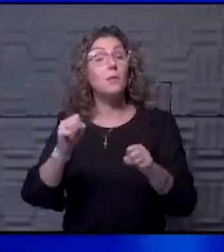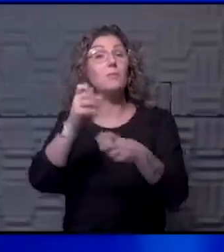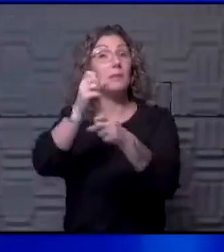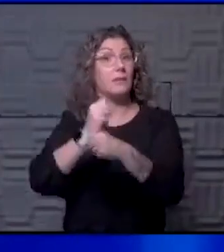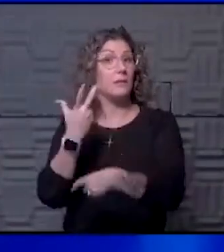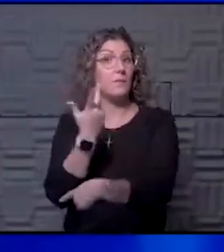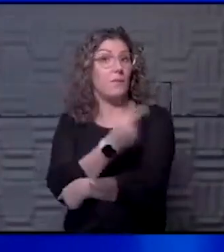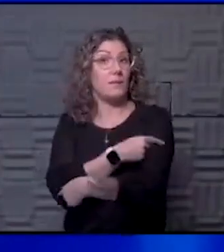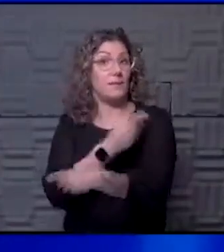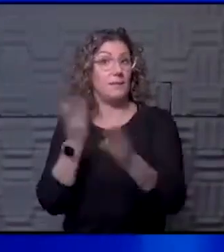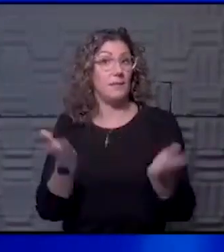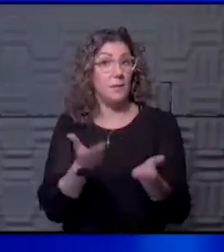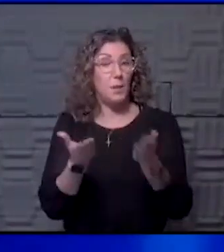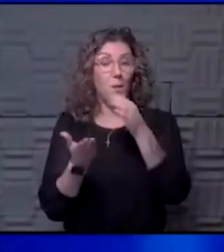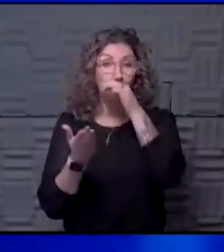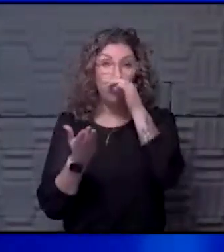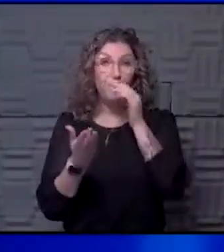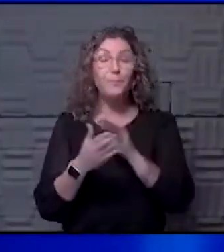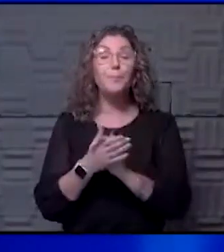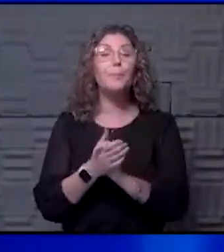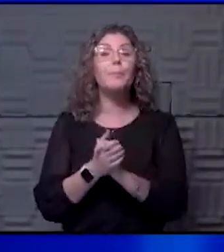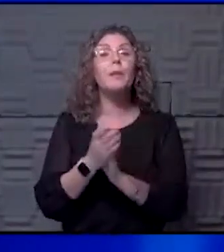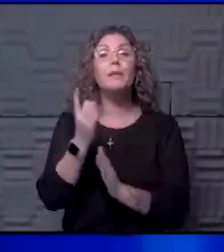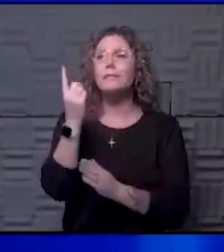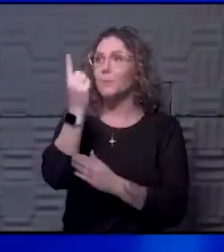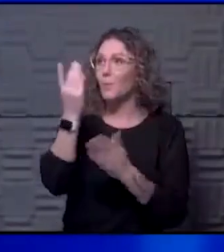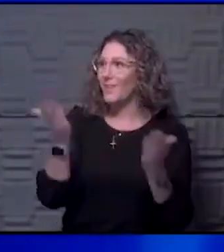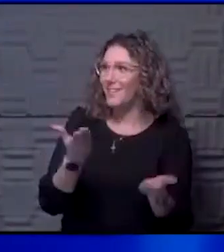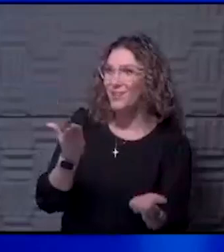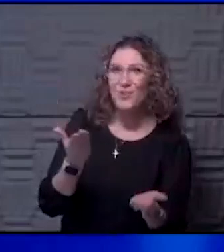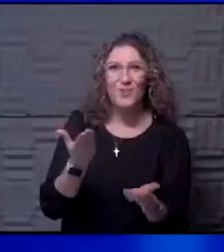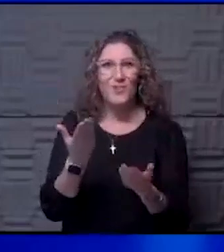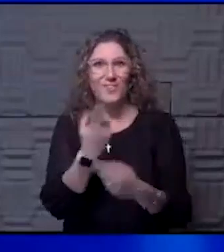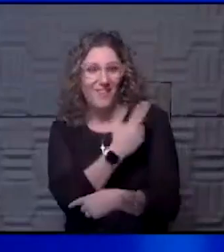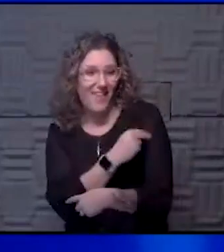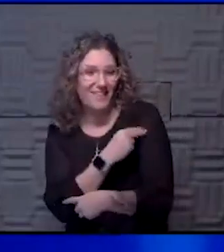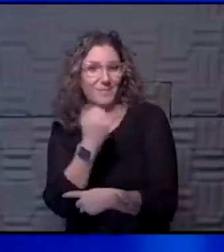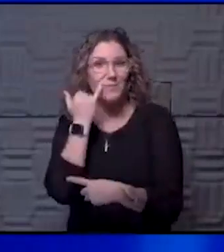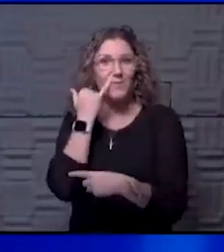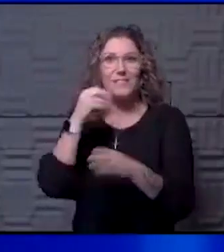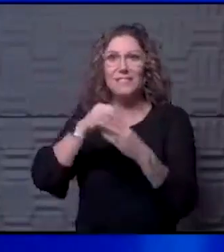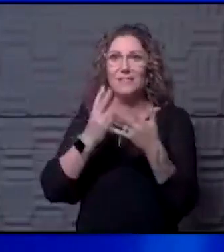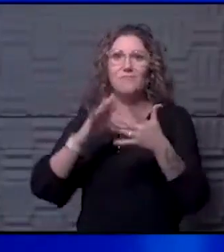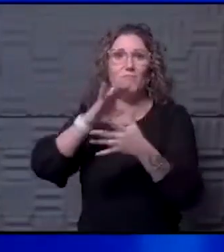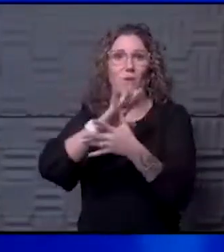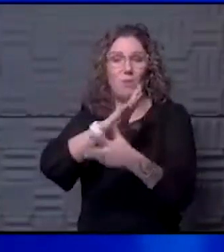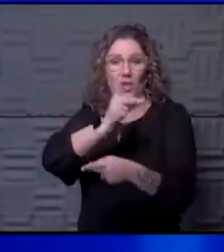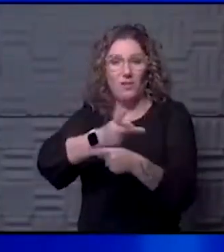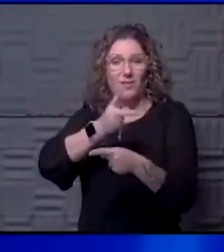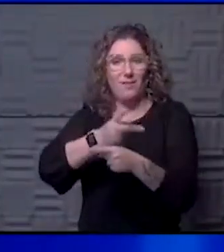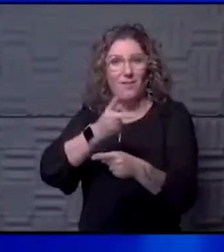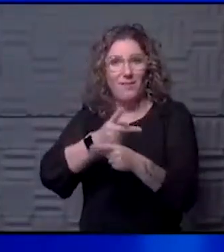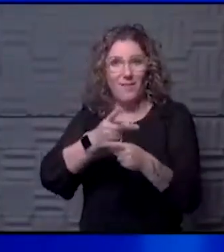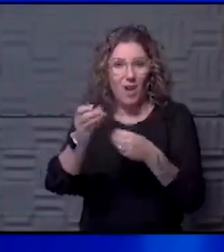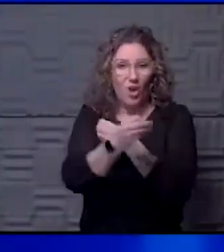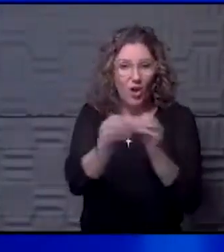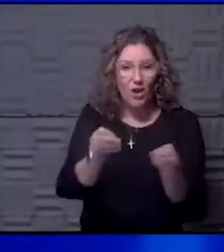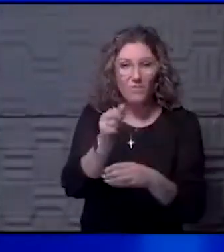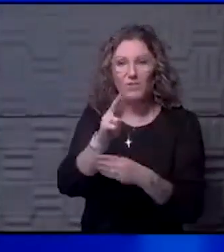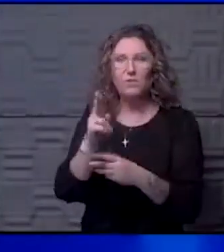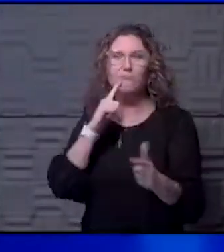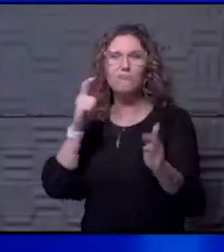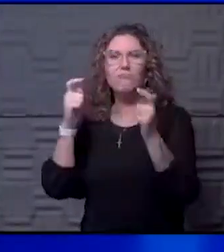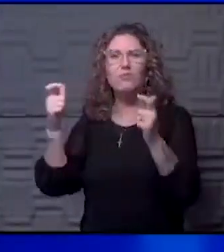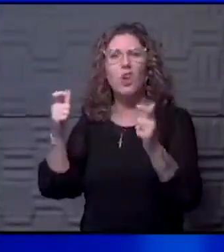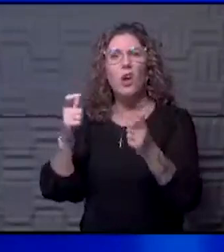receive that vaccine here somewhere on our campus, whether it's in a primary care office or in a larger scale vaccine clinic, which is